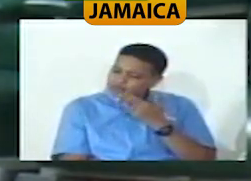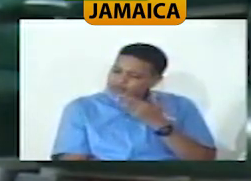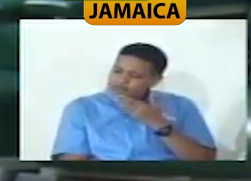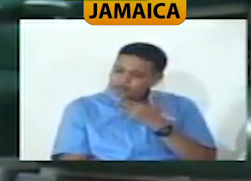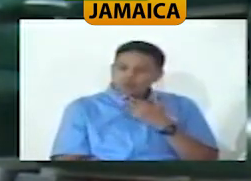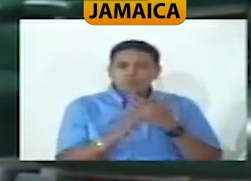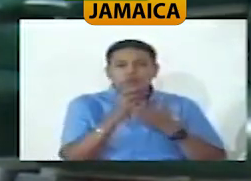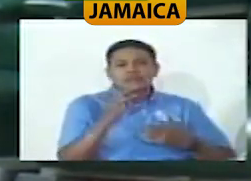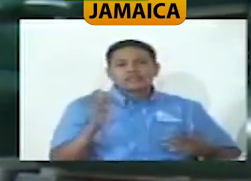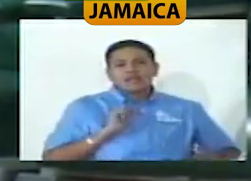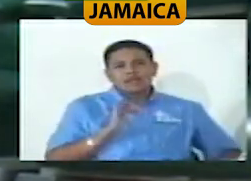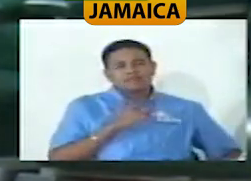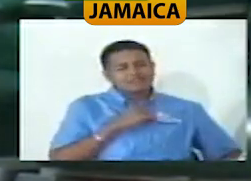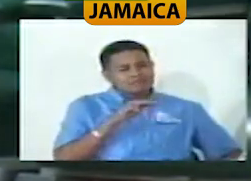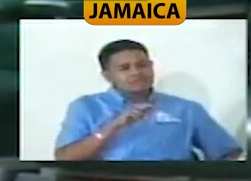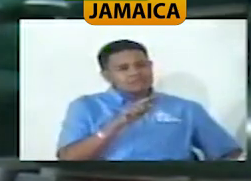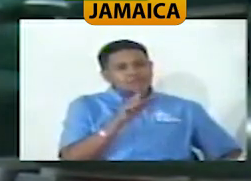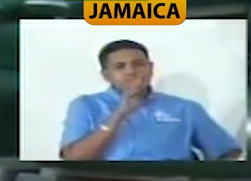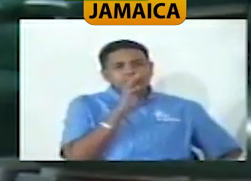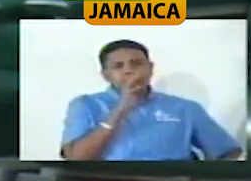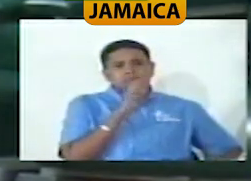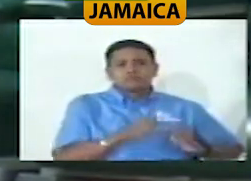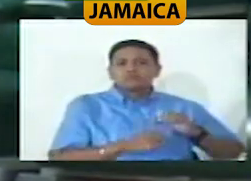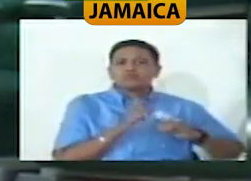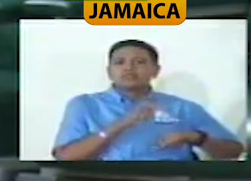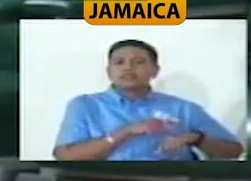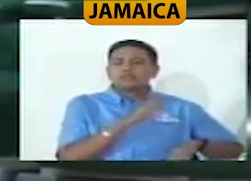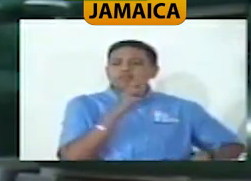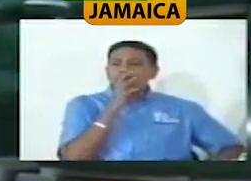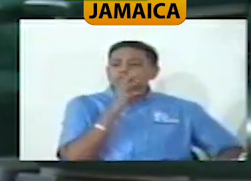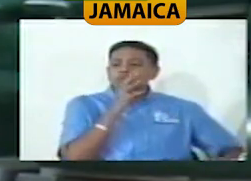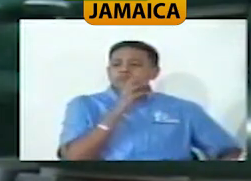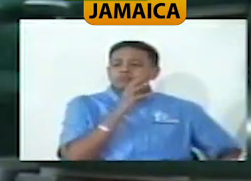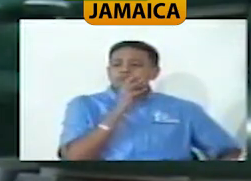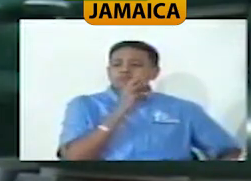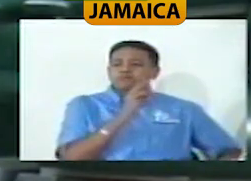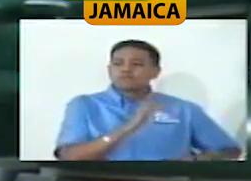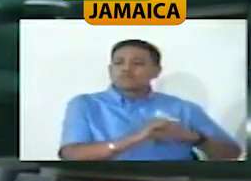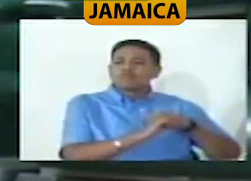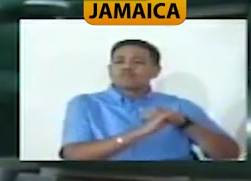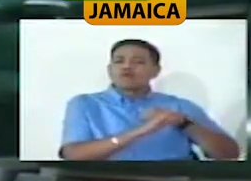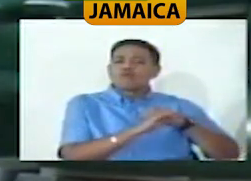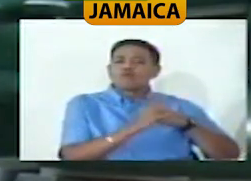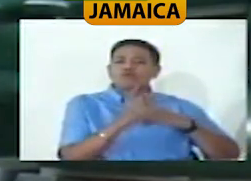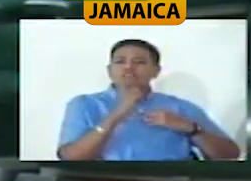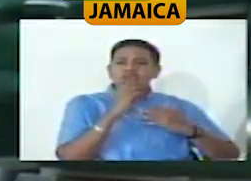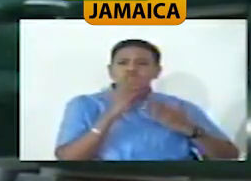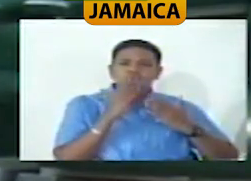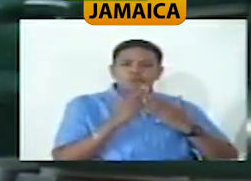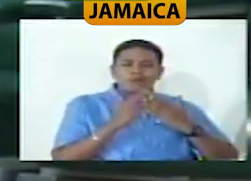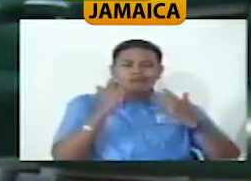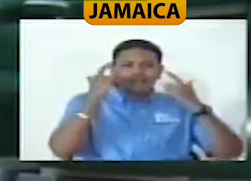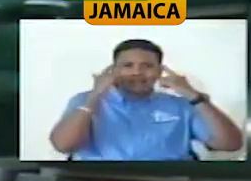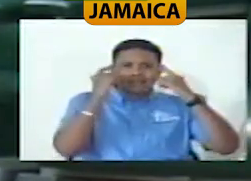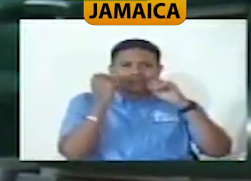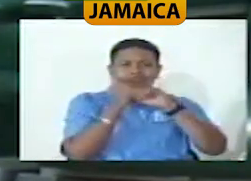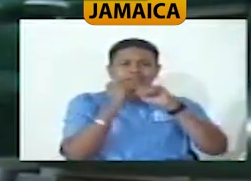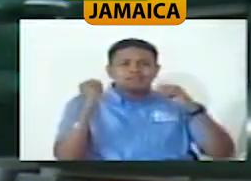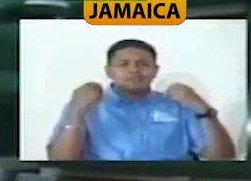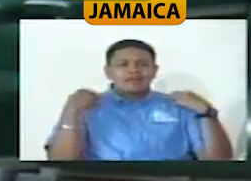time she speaks promoting the well-being and the safety and